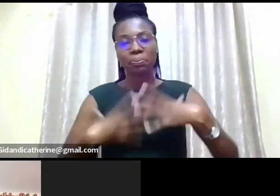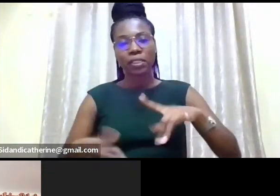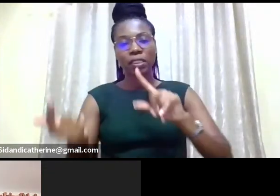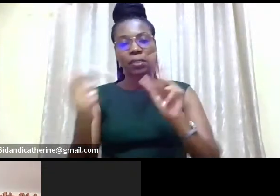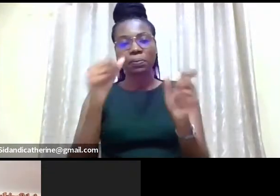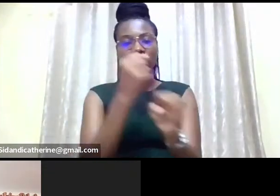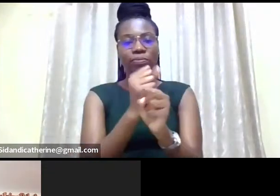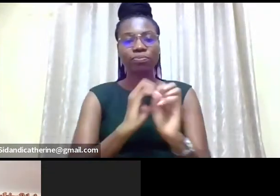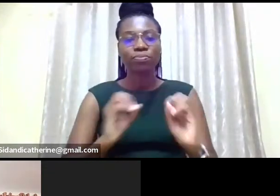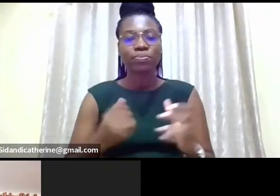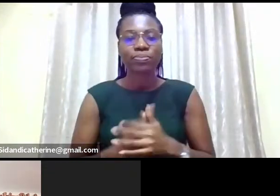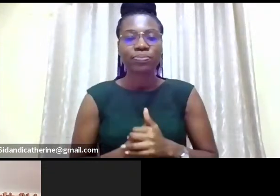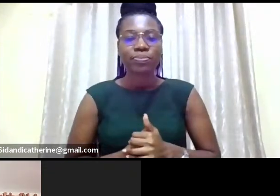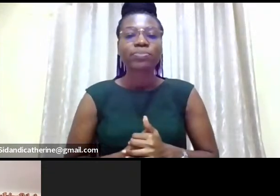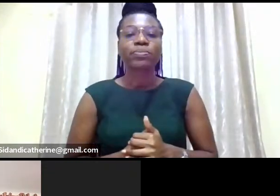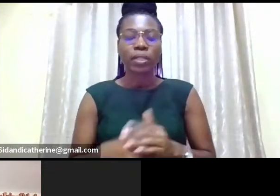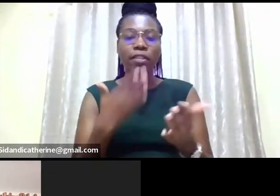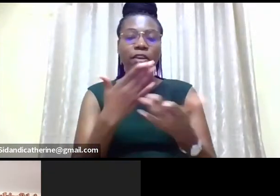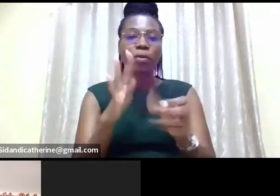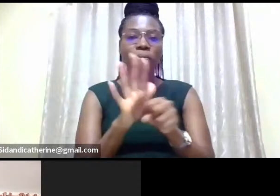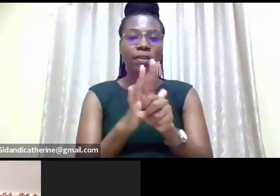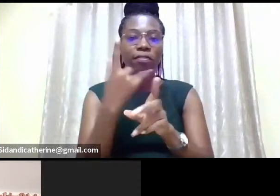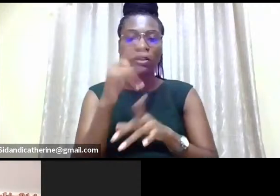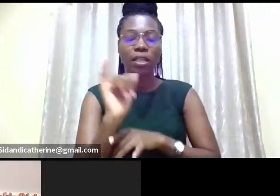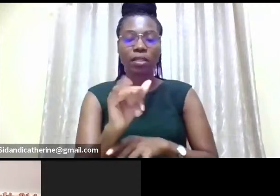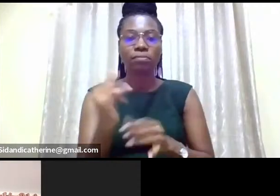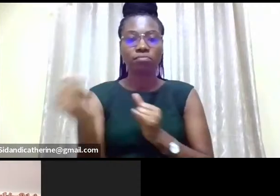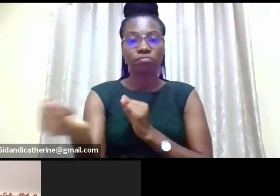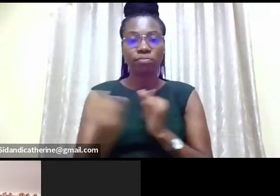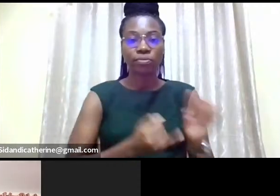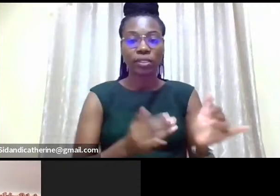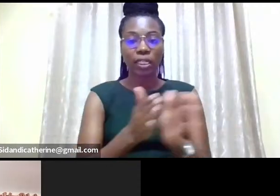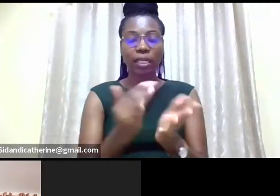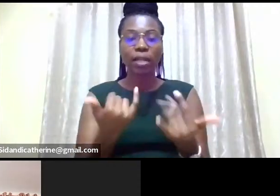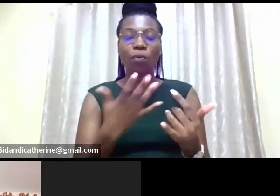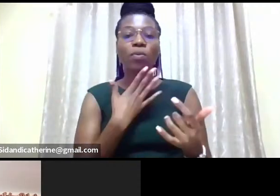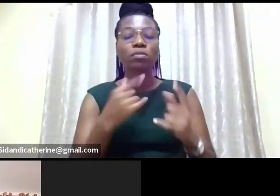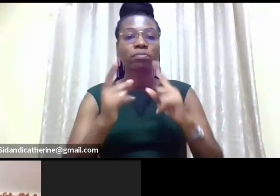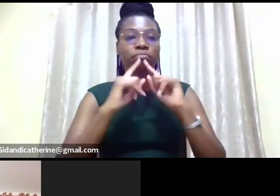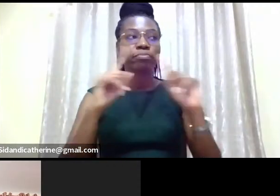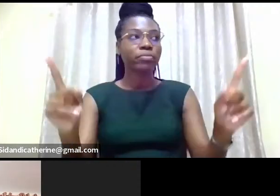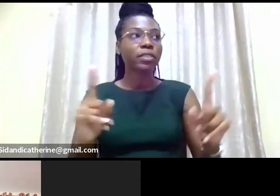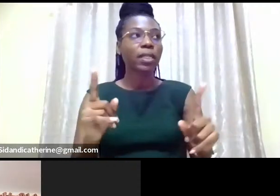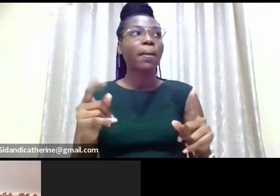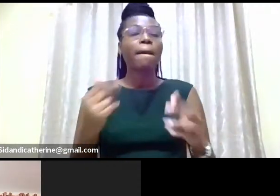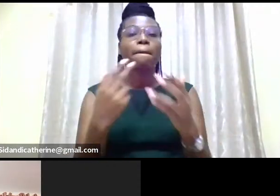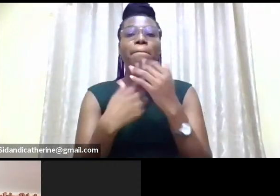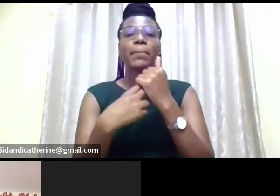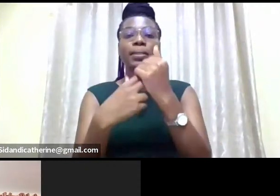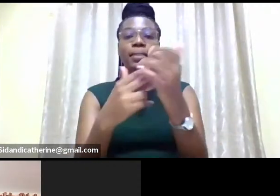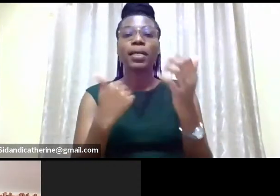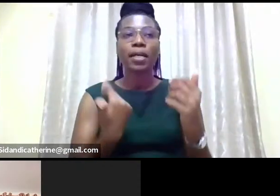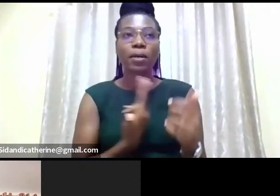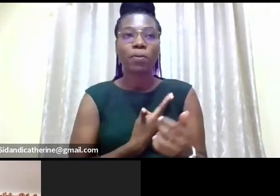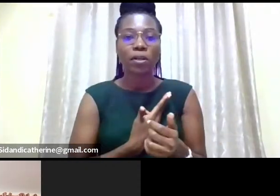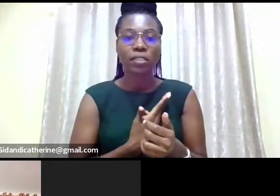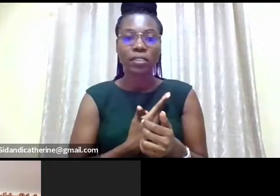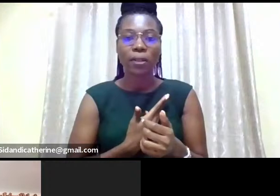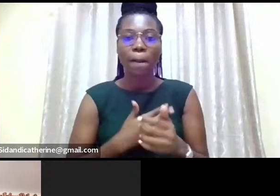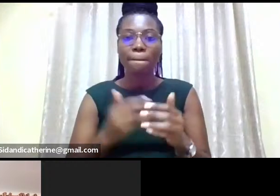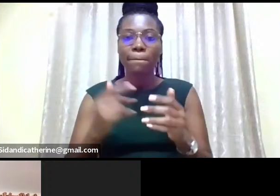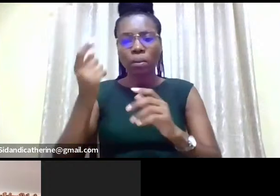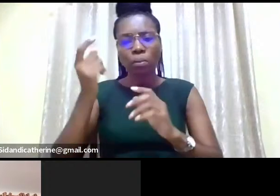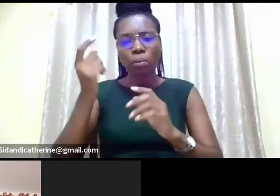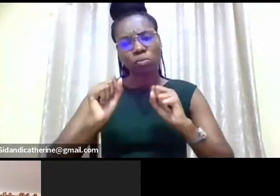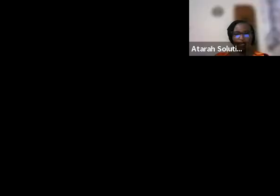for that intro, and allow me to also just give a shout out to our partners. It would be unfair to have